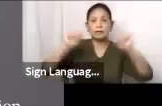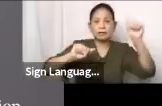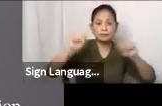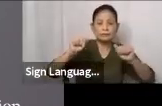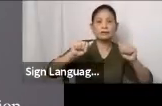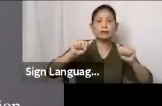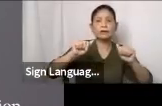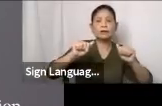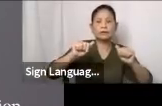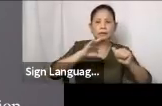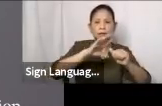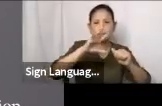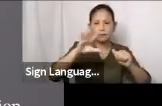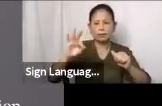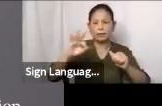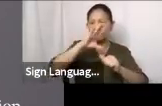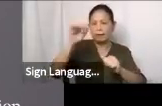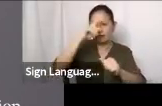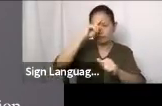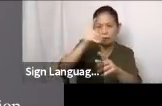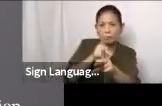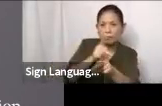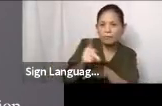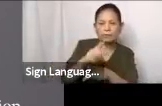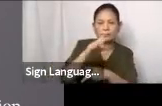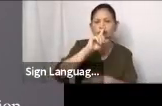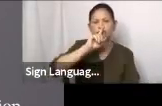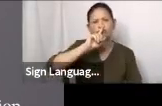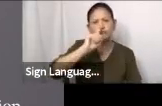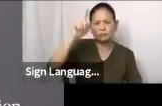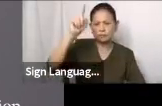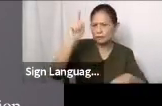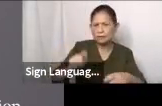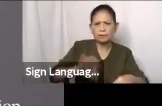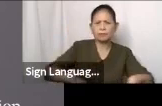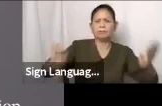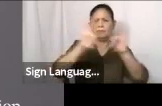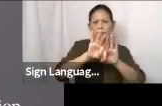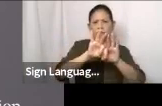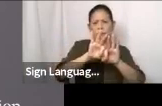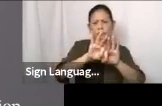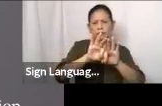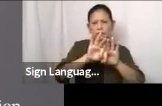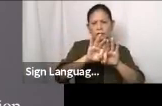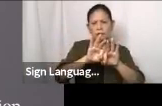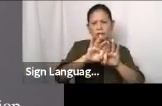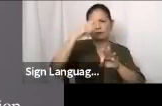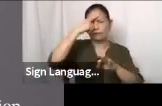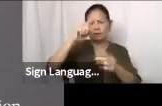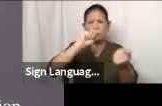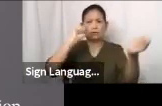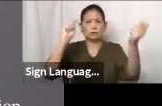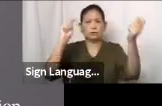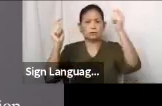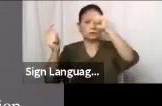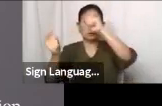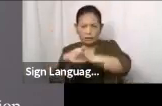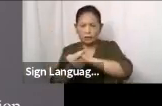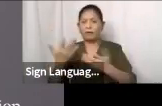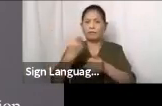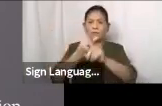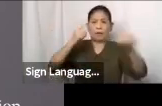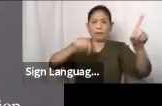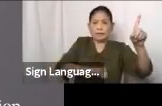qualified mental health professionals are a necessary component of the process of transformation by surgical